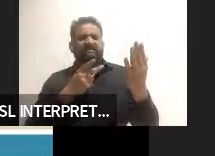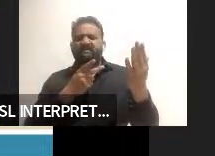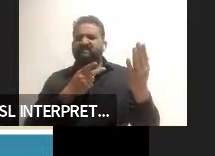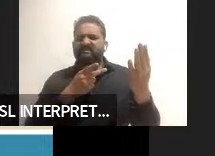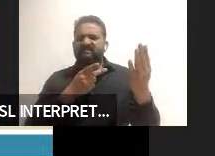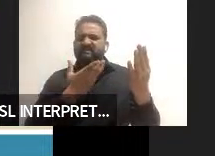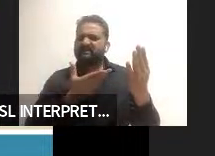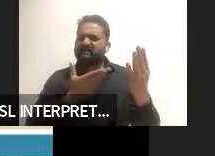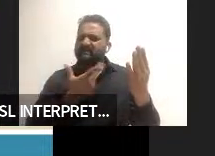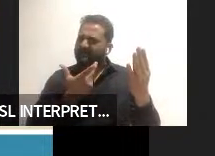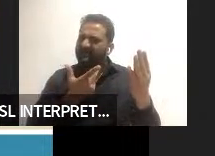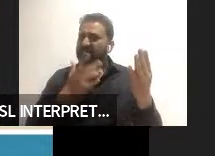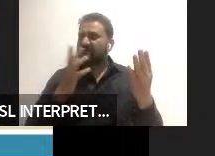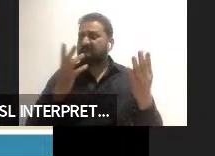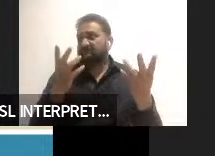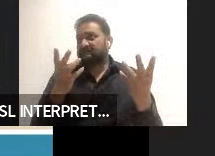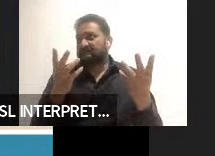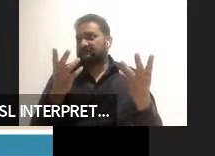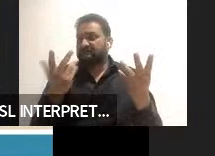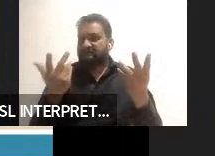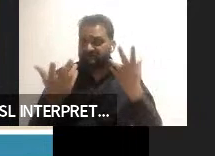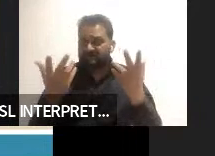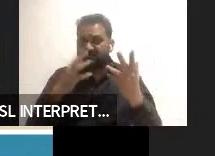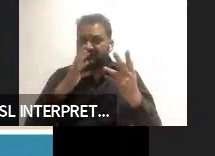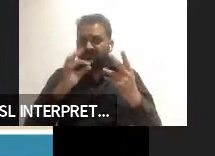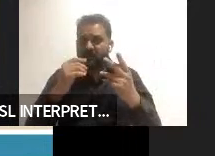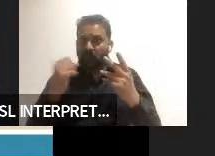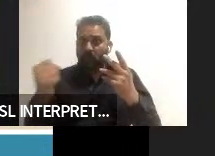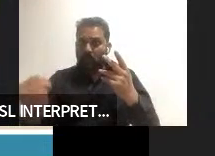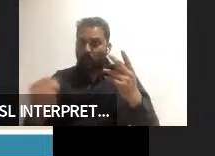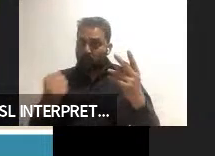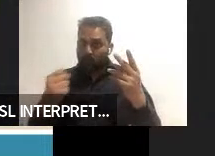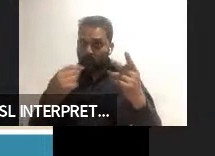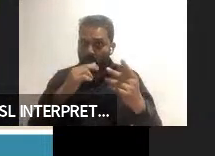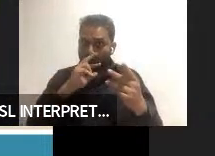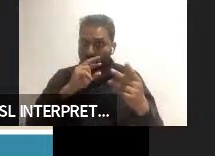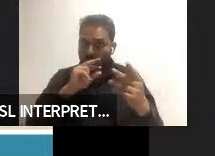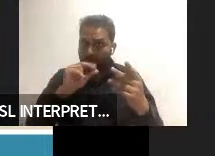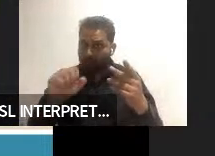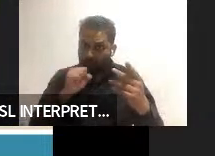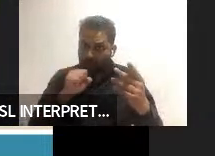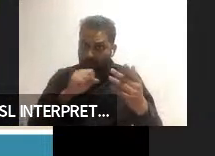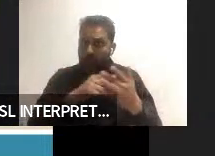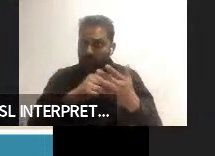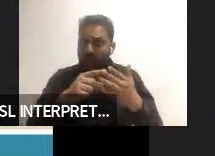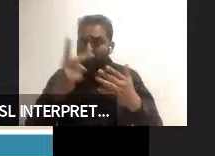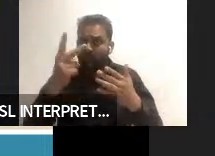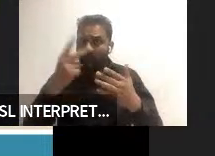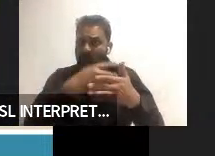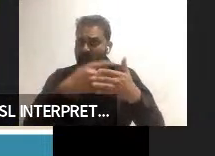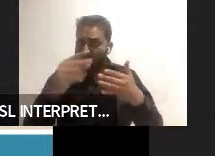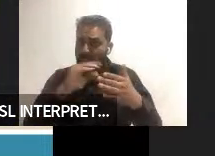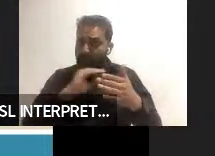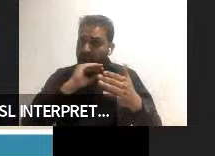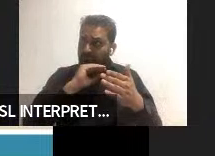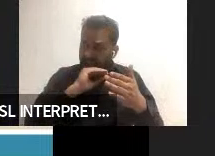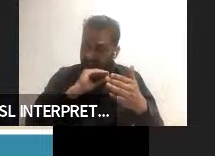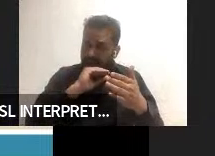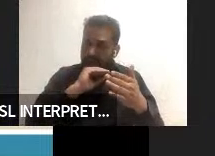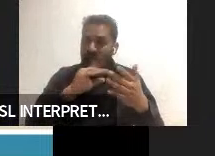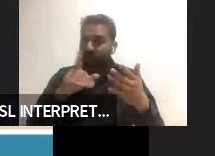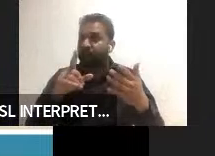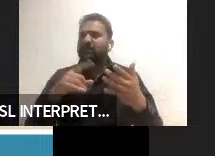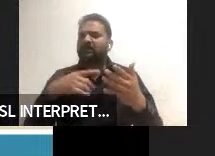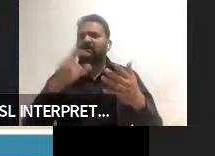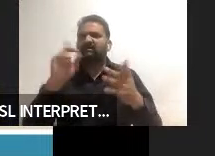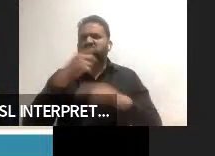you are either writing such a powerful sentence that it can be said in 2 lines, which is very doubtful